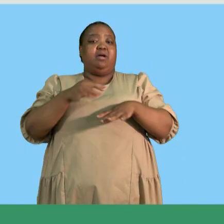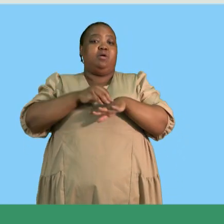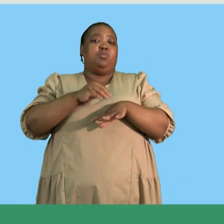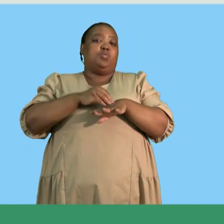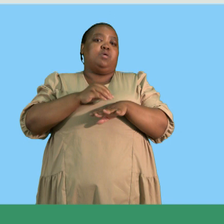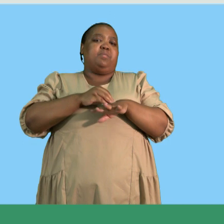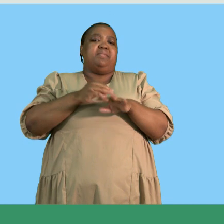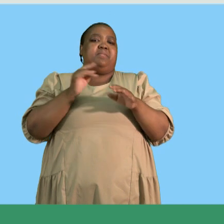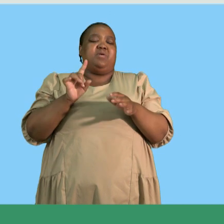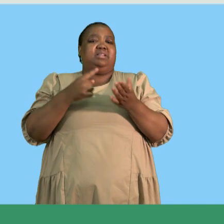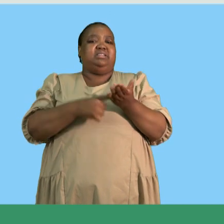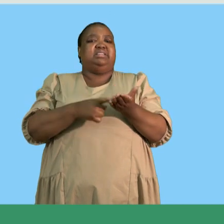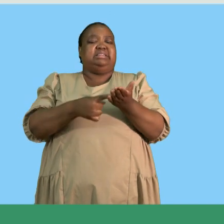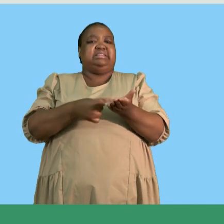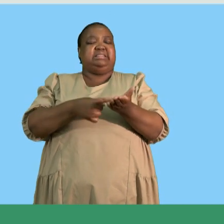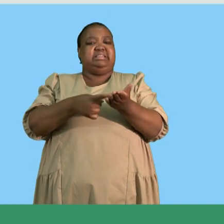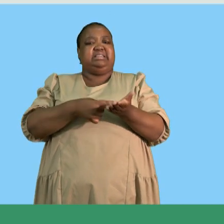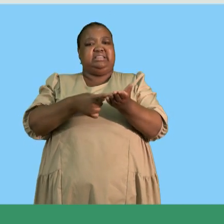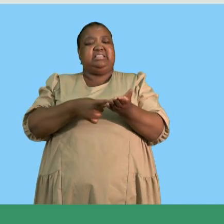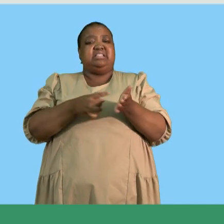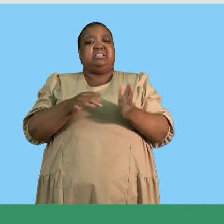a problem with discussing and